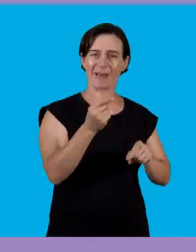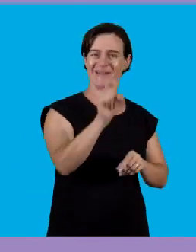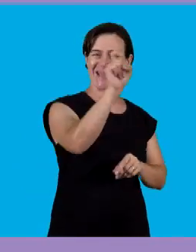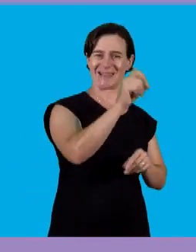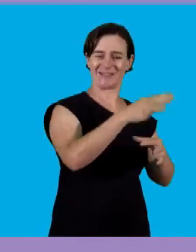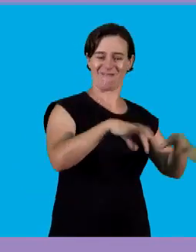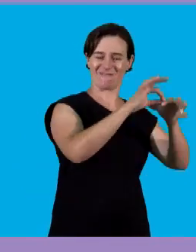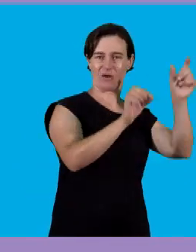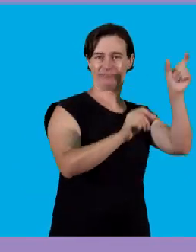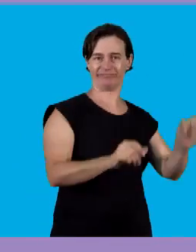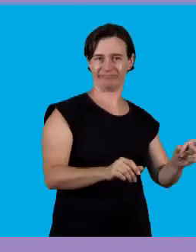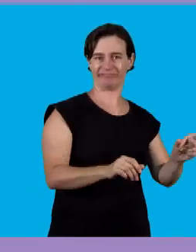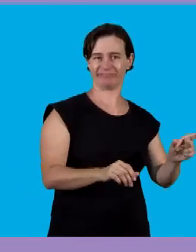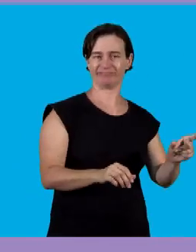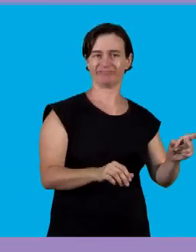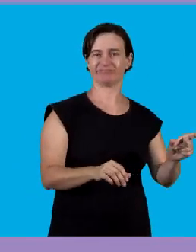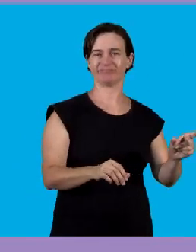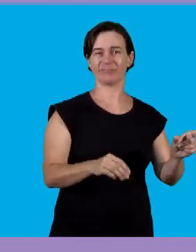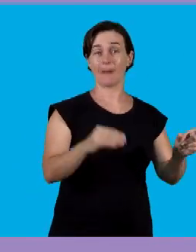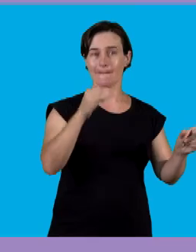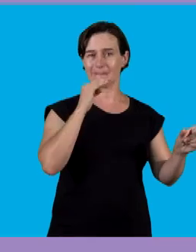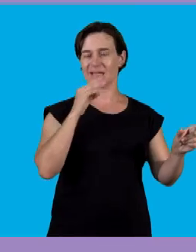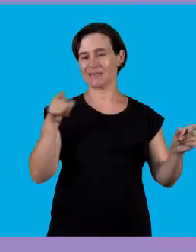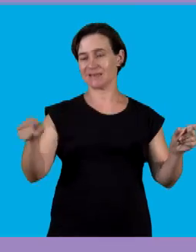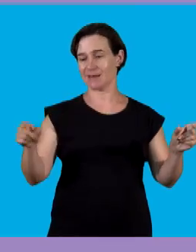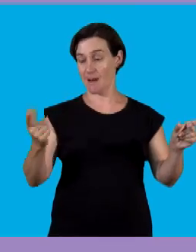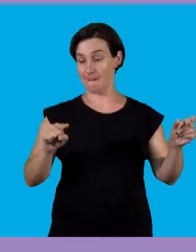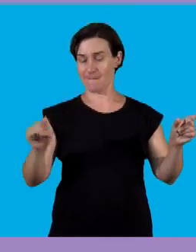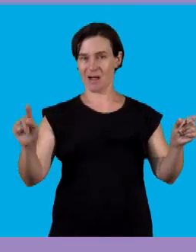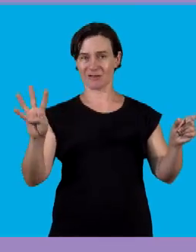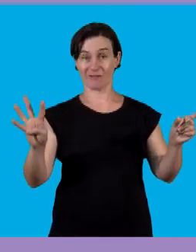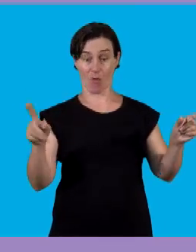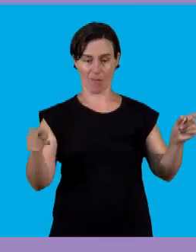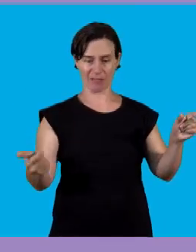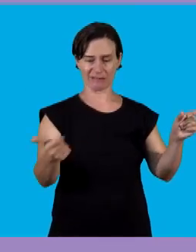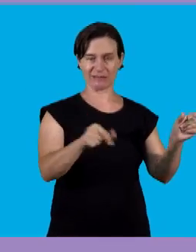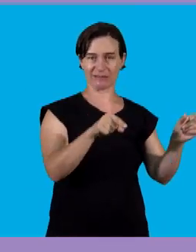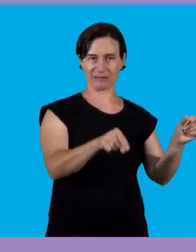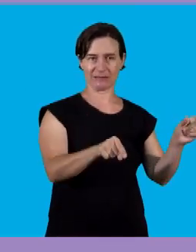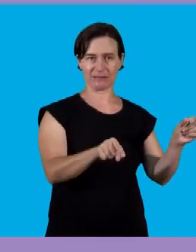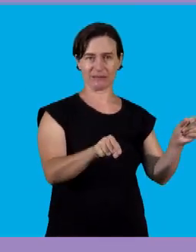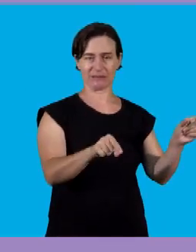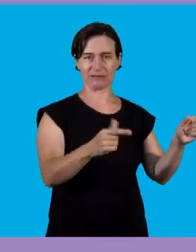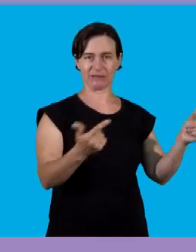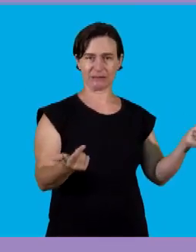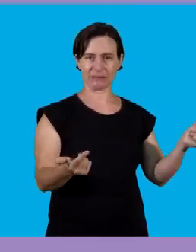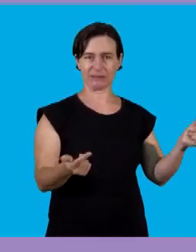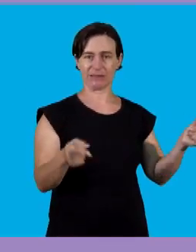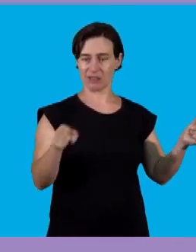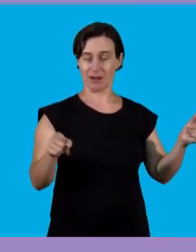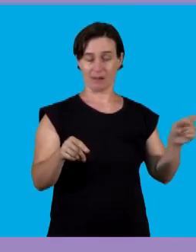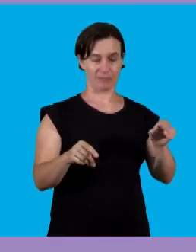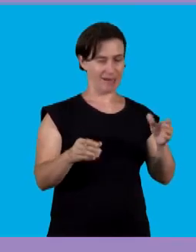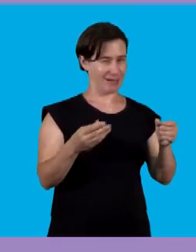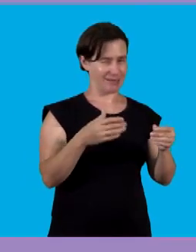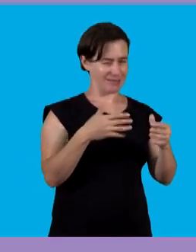we are only going to use the additive inverse of that minus 4. We can see that the last part of our flow diagram